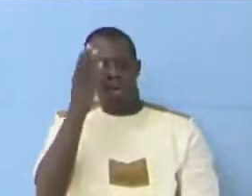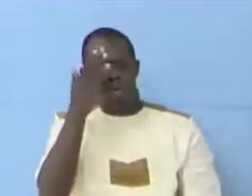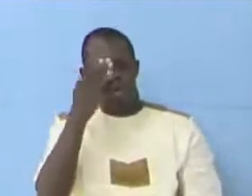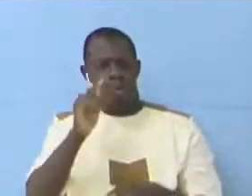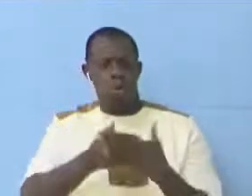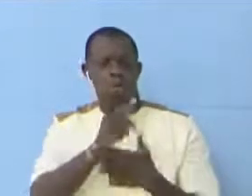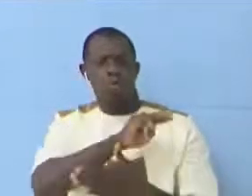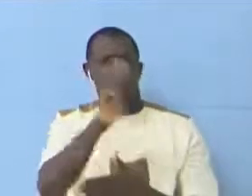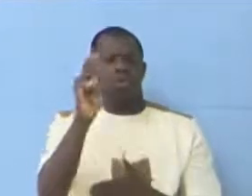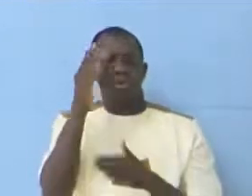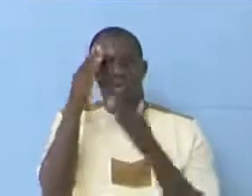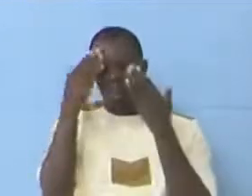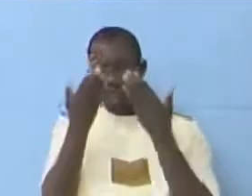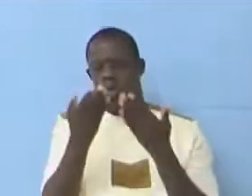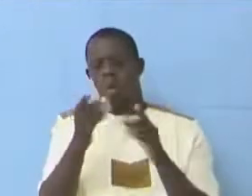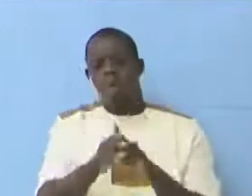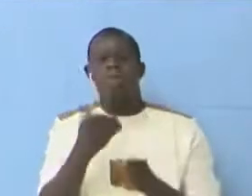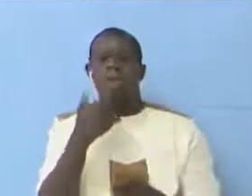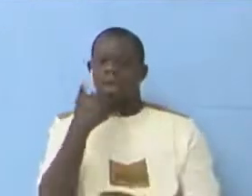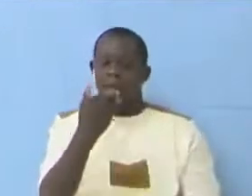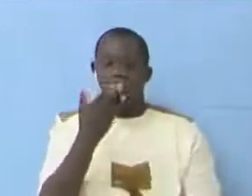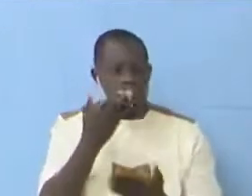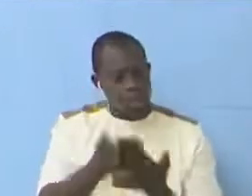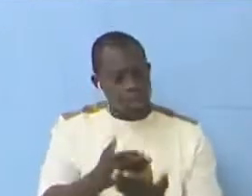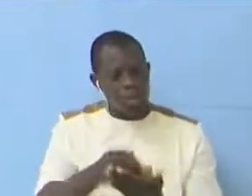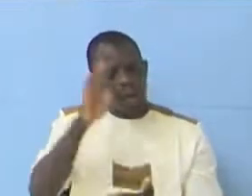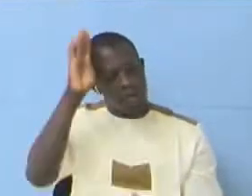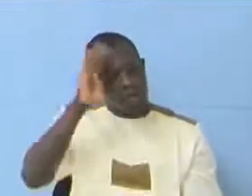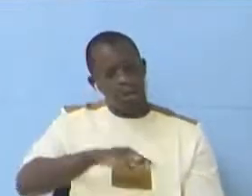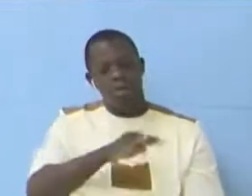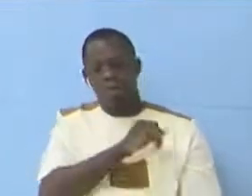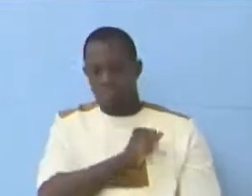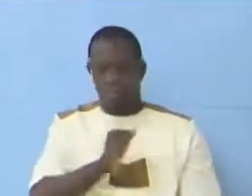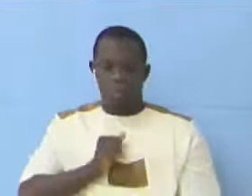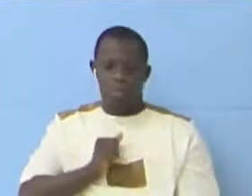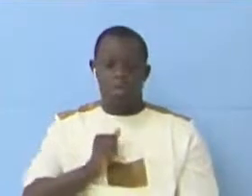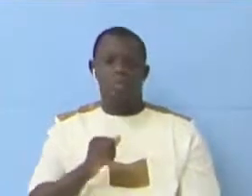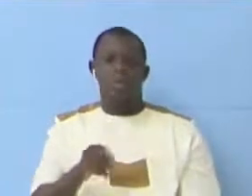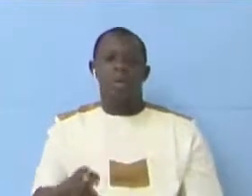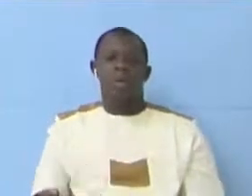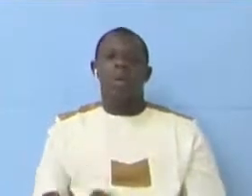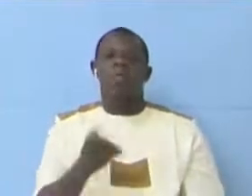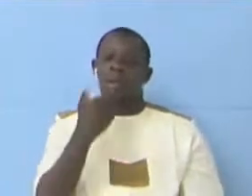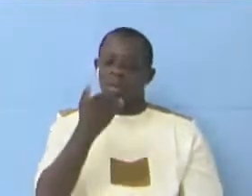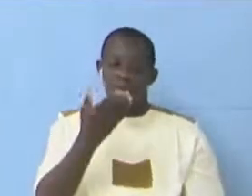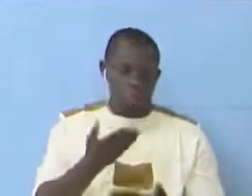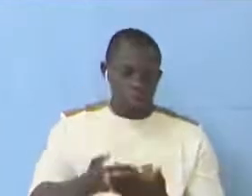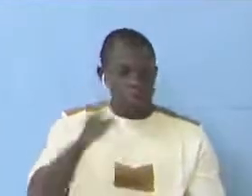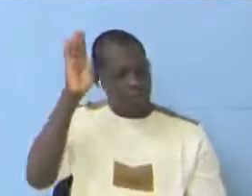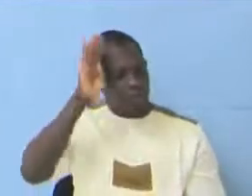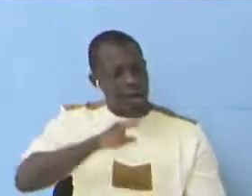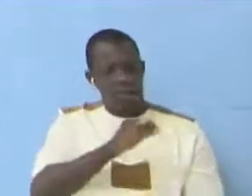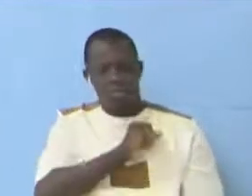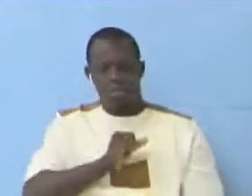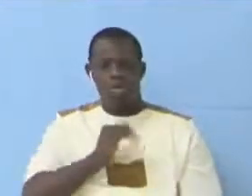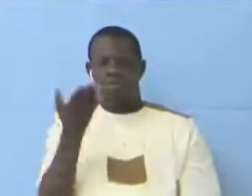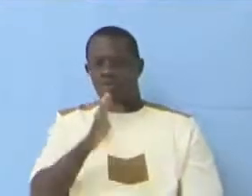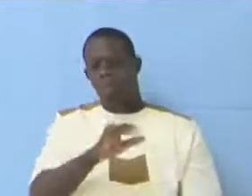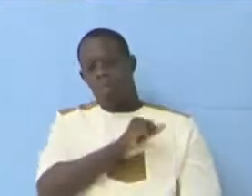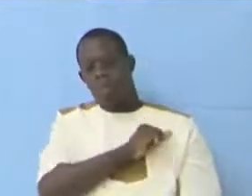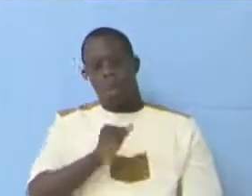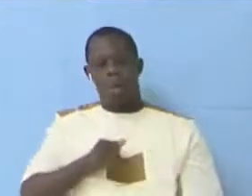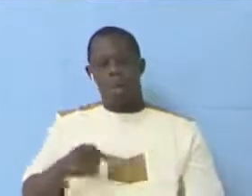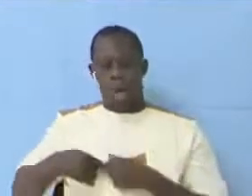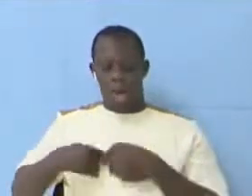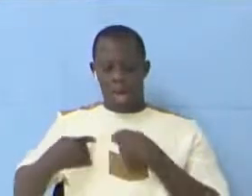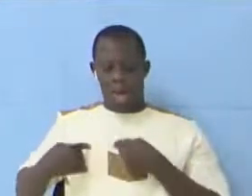subordinate. ñu ngi leen a baalu àqa. We are apologizing. ñu ngi leen a baalu àqa bu jógee si suñ xol. We are apologizing.